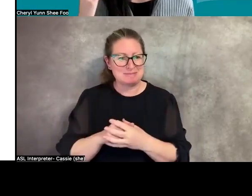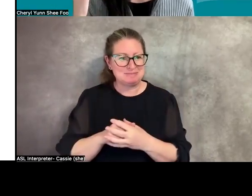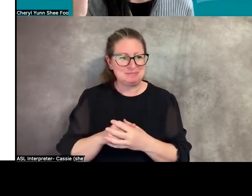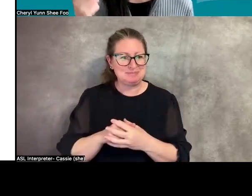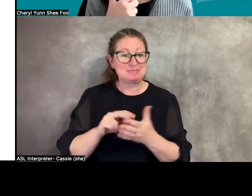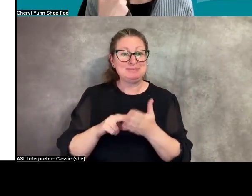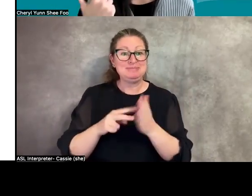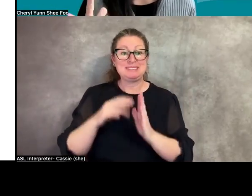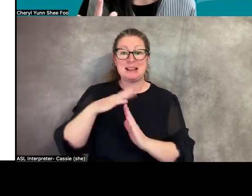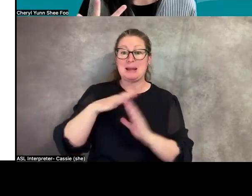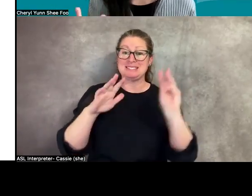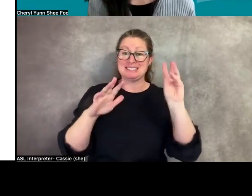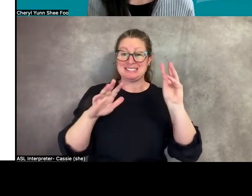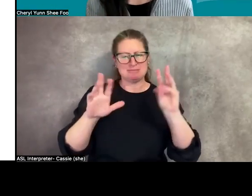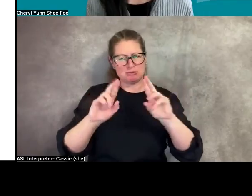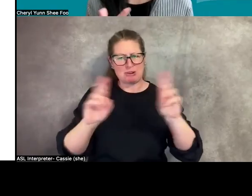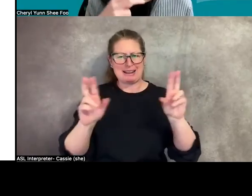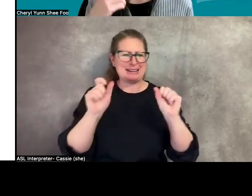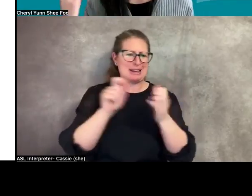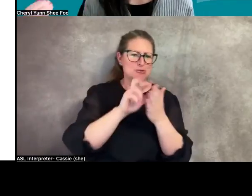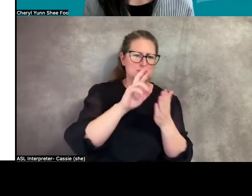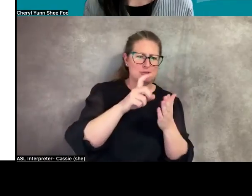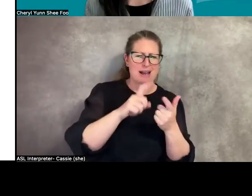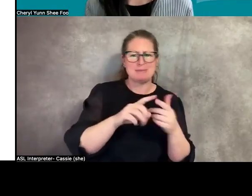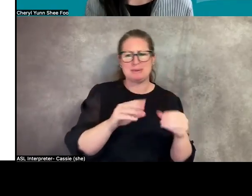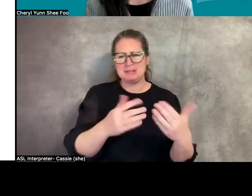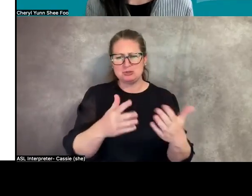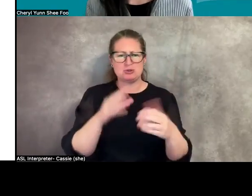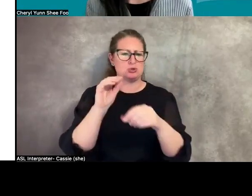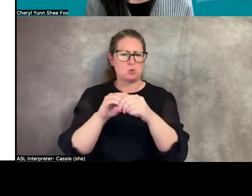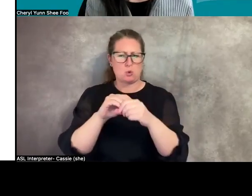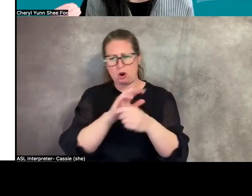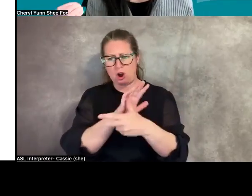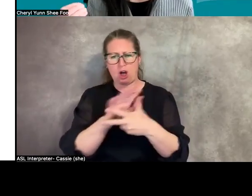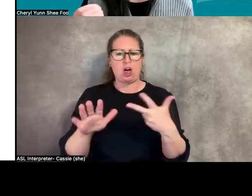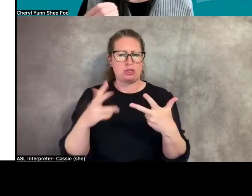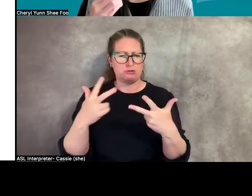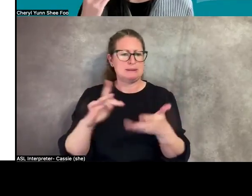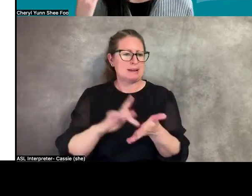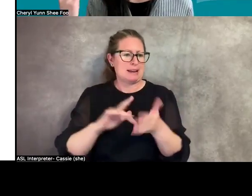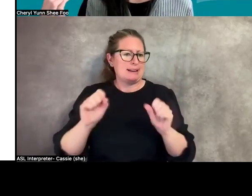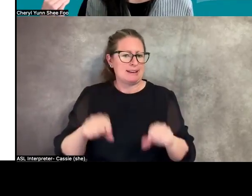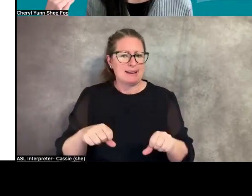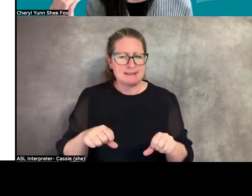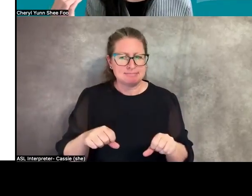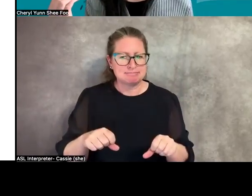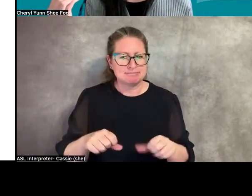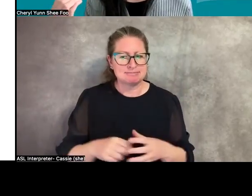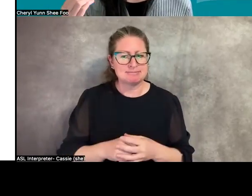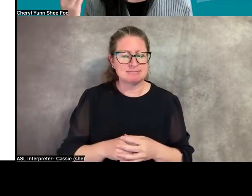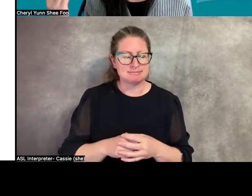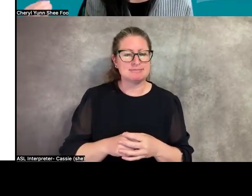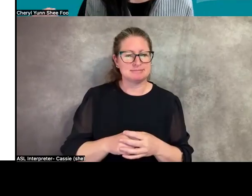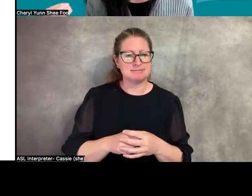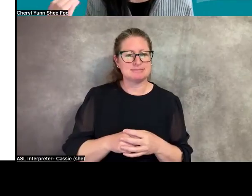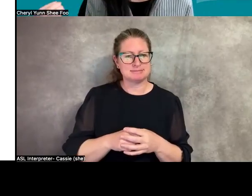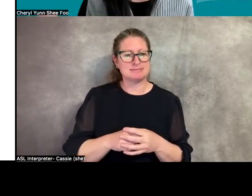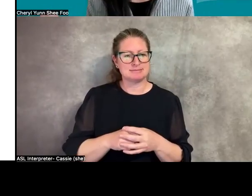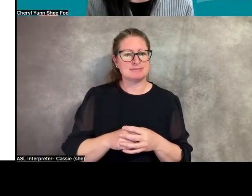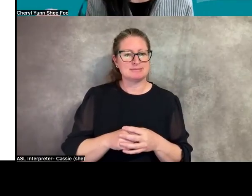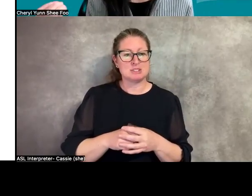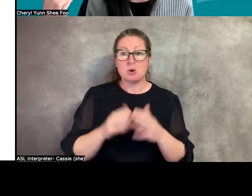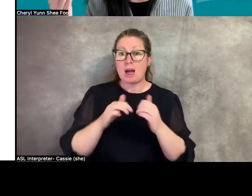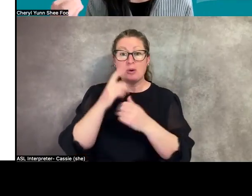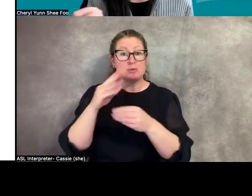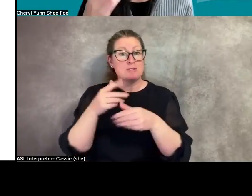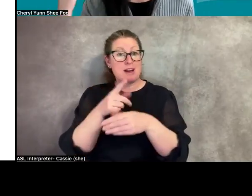able to prescribe, administer, and store all 3 medications. And our support that we want to